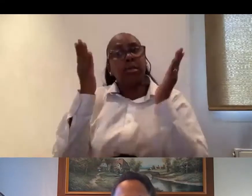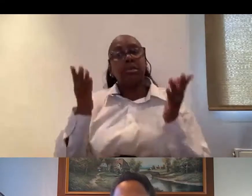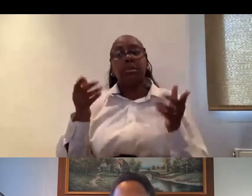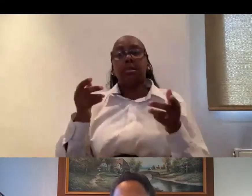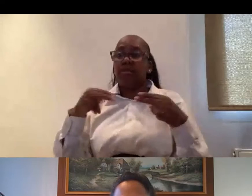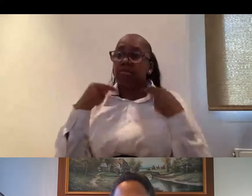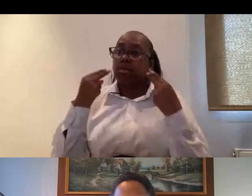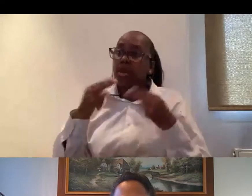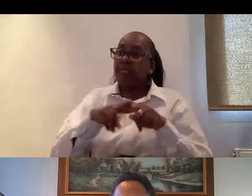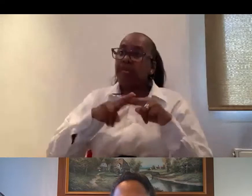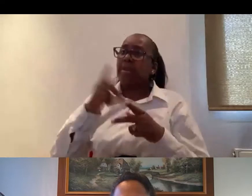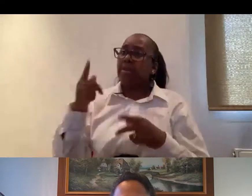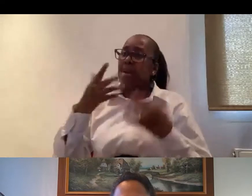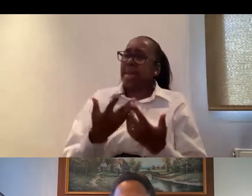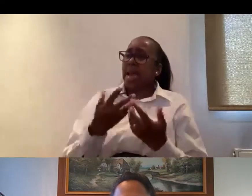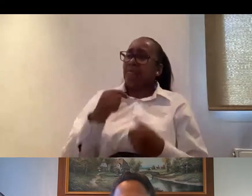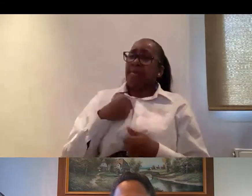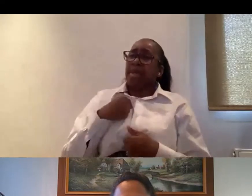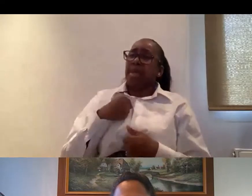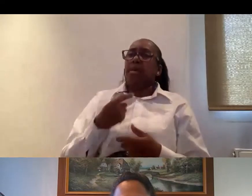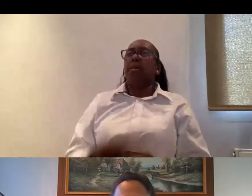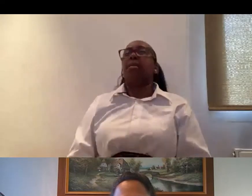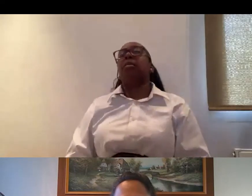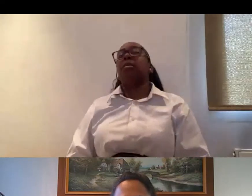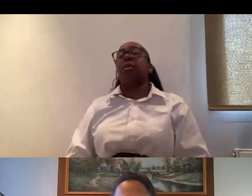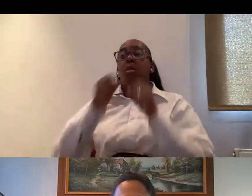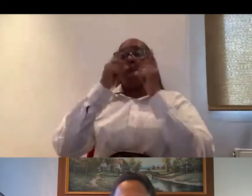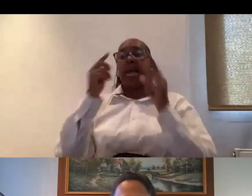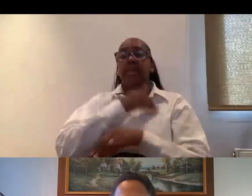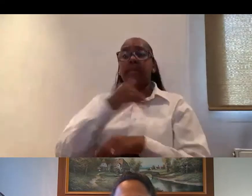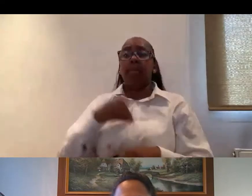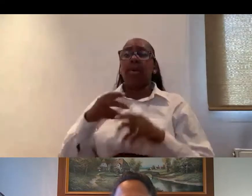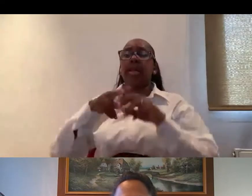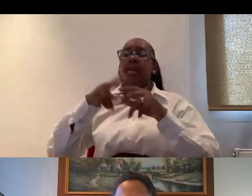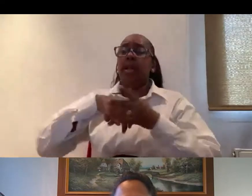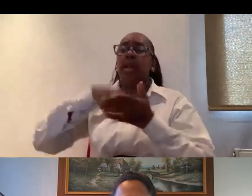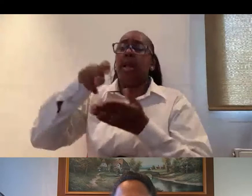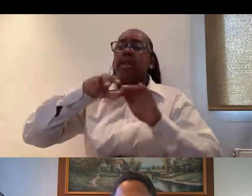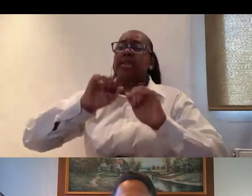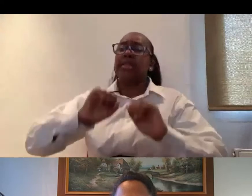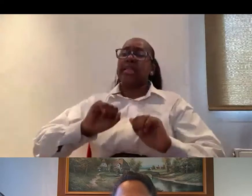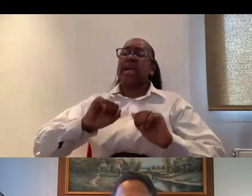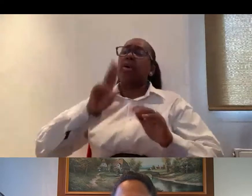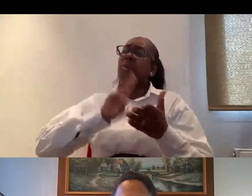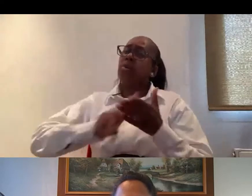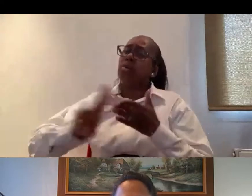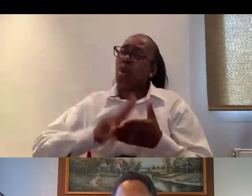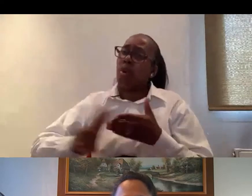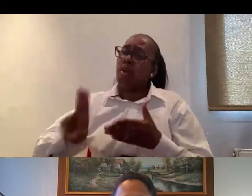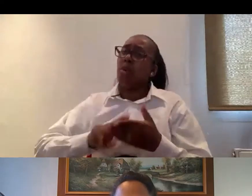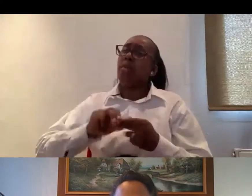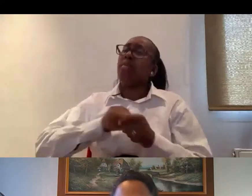So for me to get up in the morning, potter a bit and sit back down, and when I'm sat down I can feel really normal, but it's what